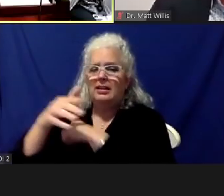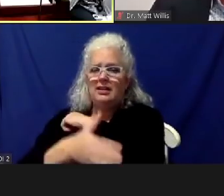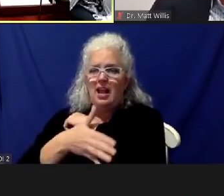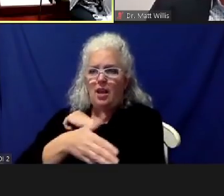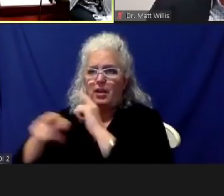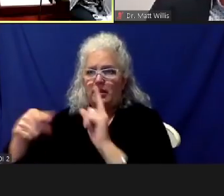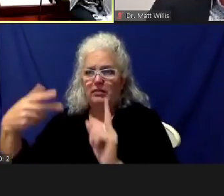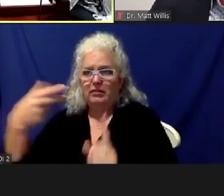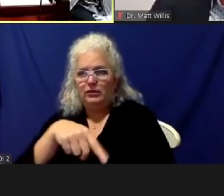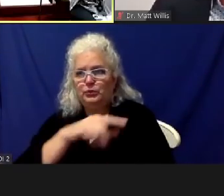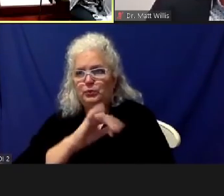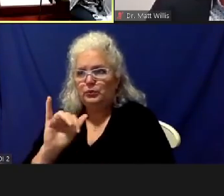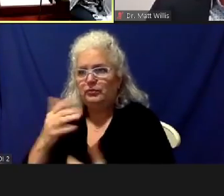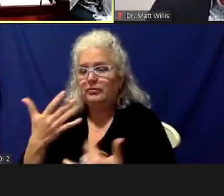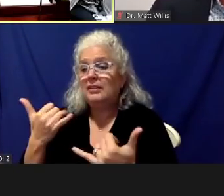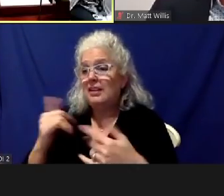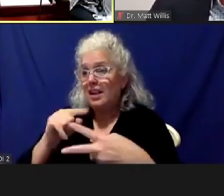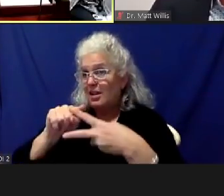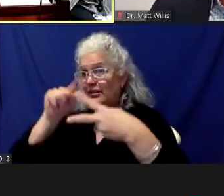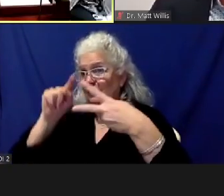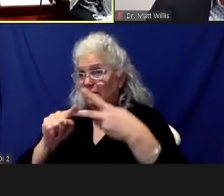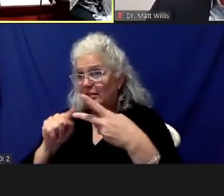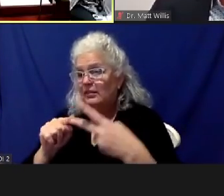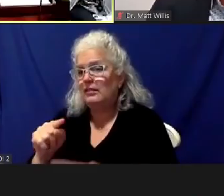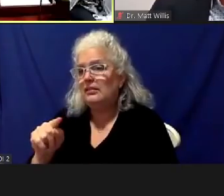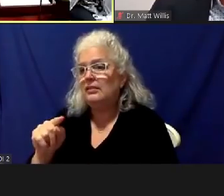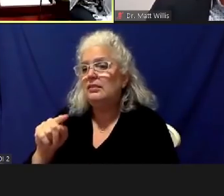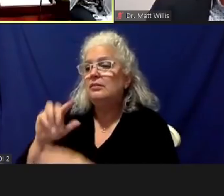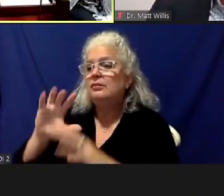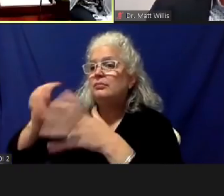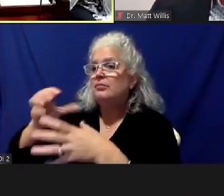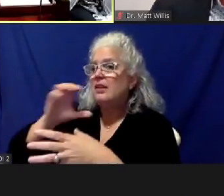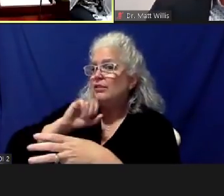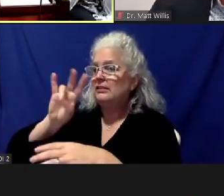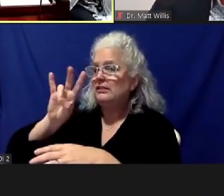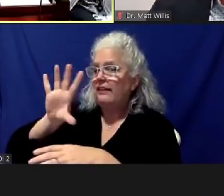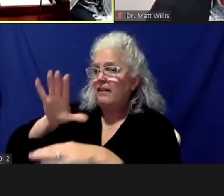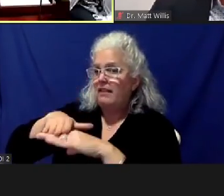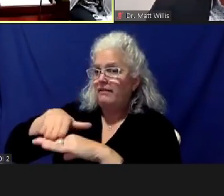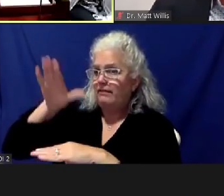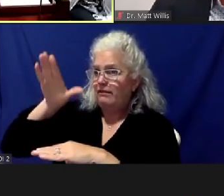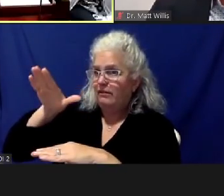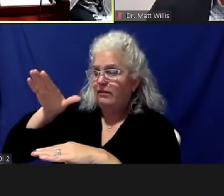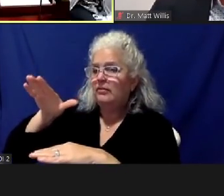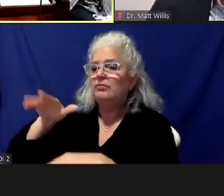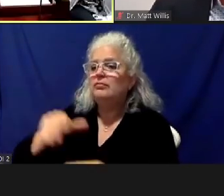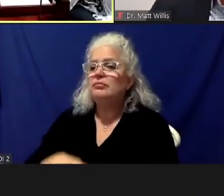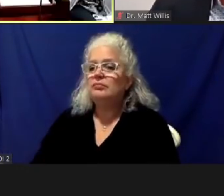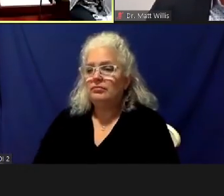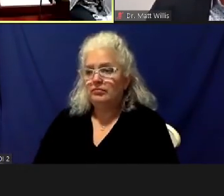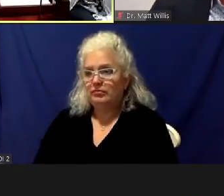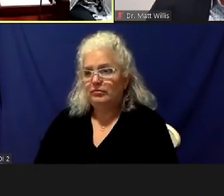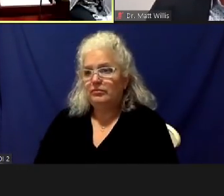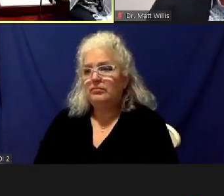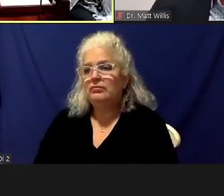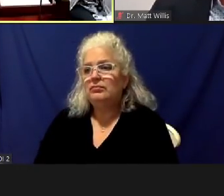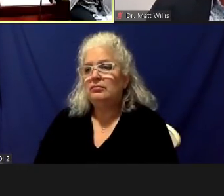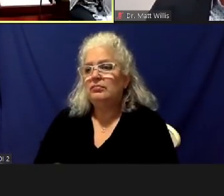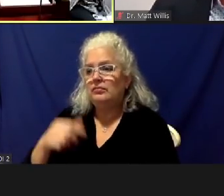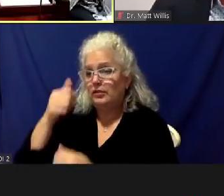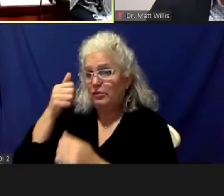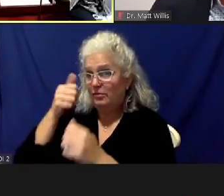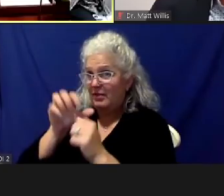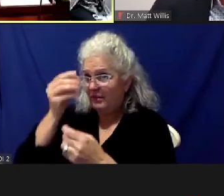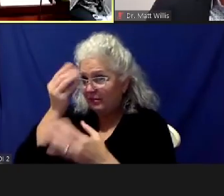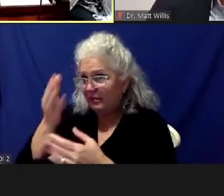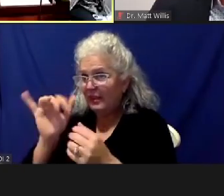was a brief window right around January 14th where the state decided that everybody 65 and older should be offered the vaccine,